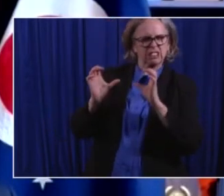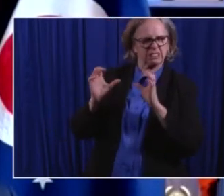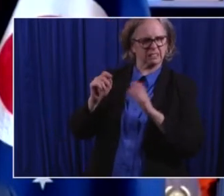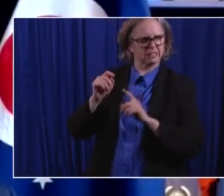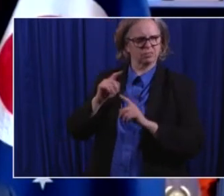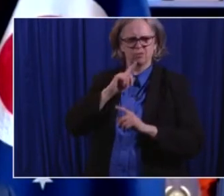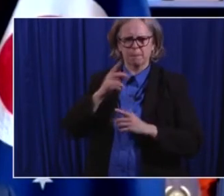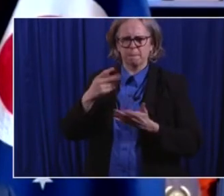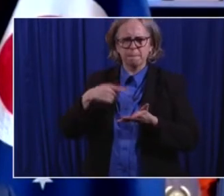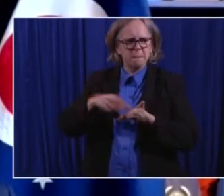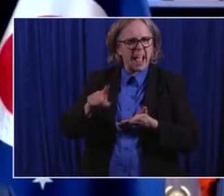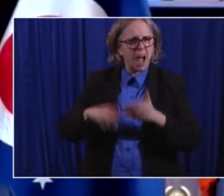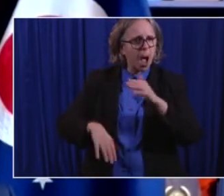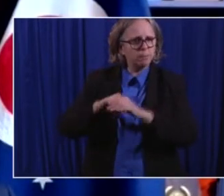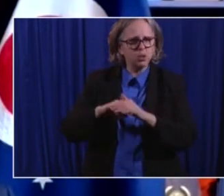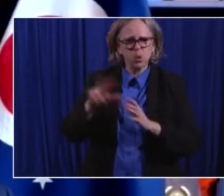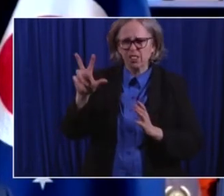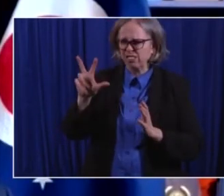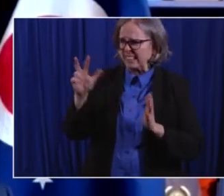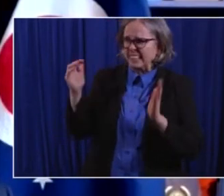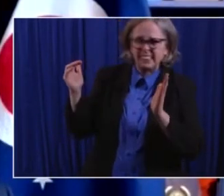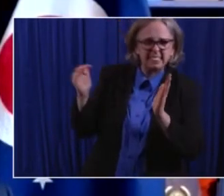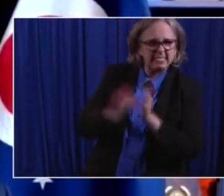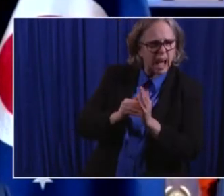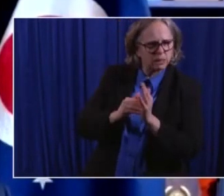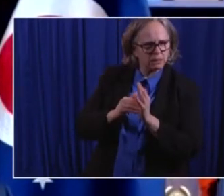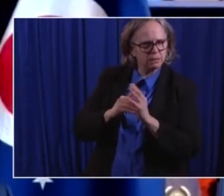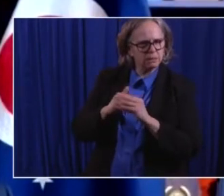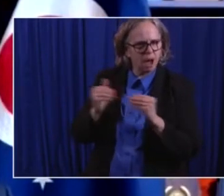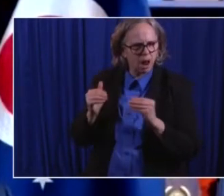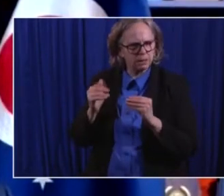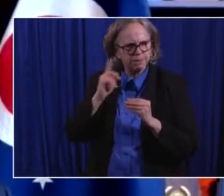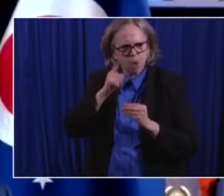$3,000 to help you get one of these short-term credentials. And understand, when we